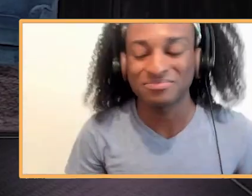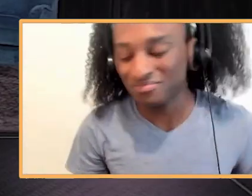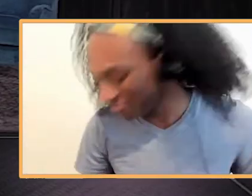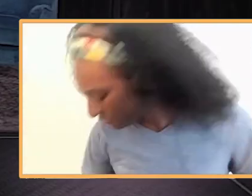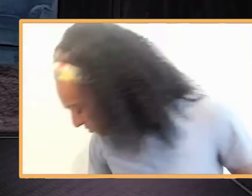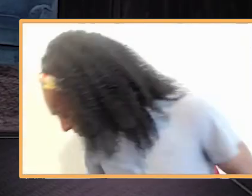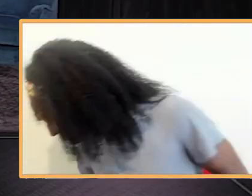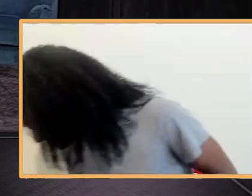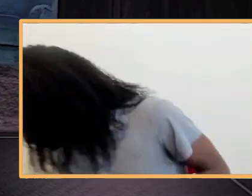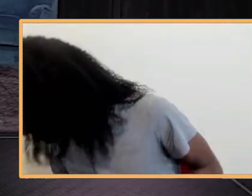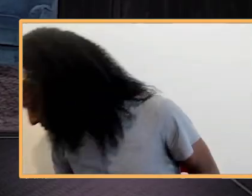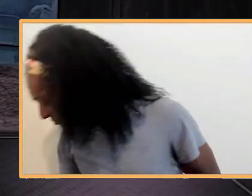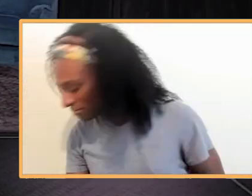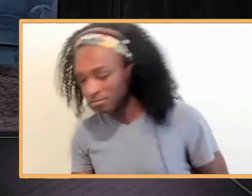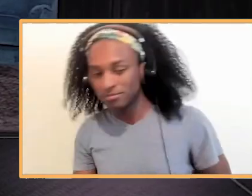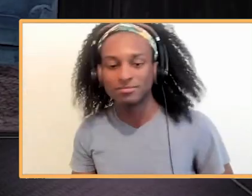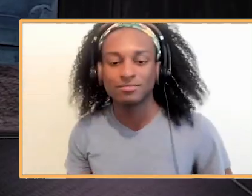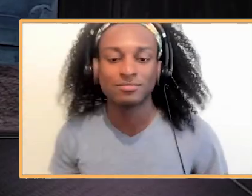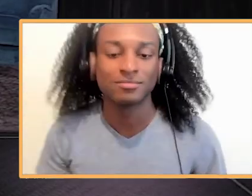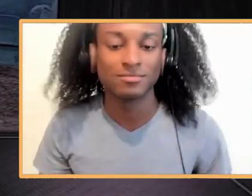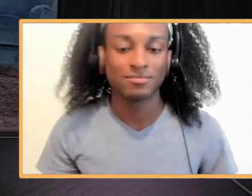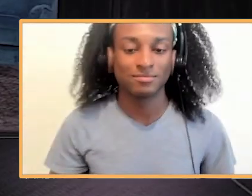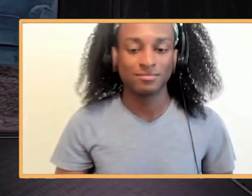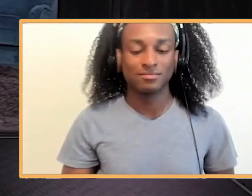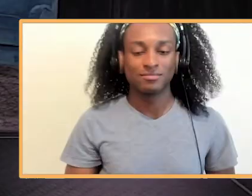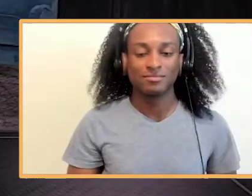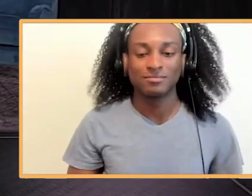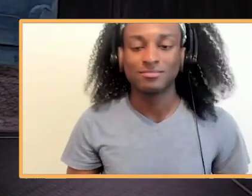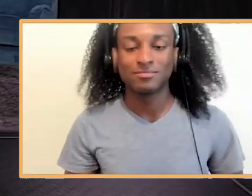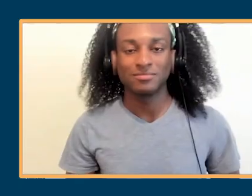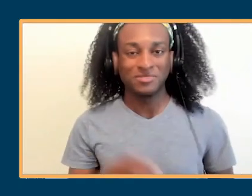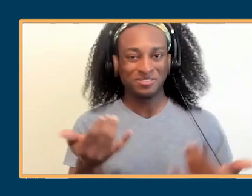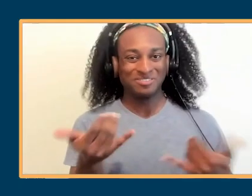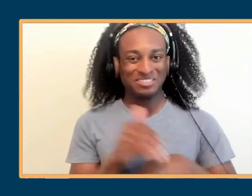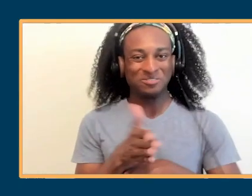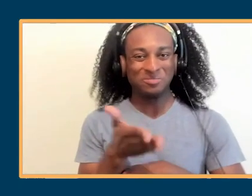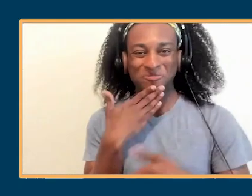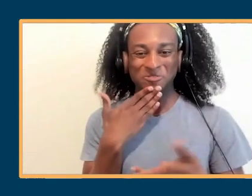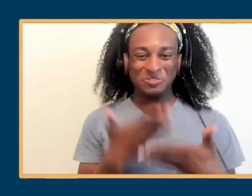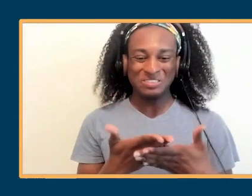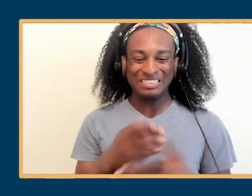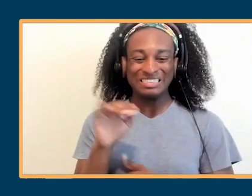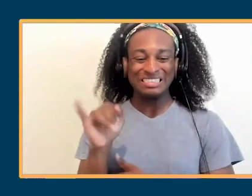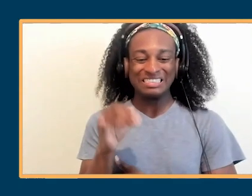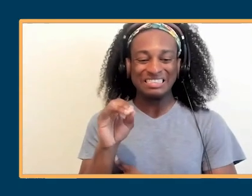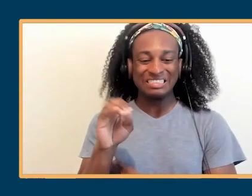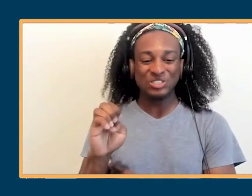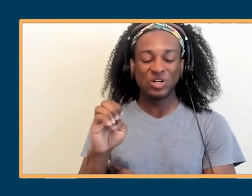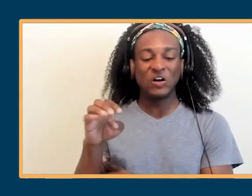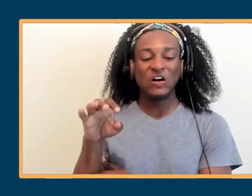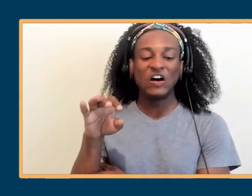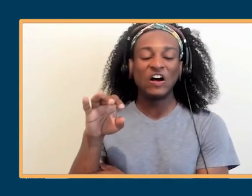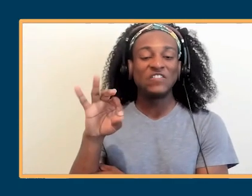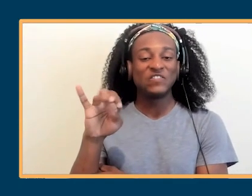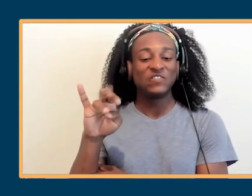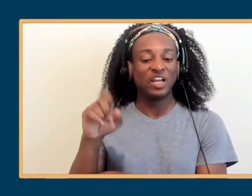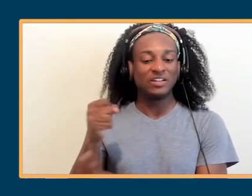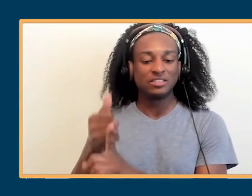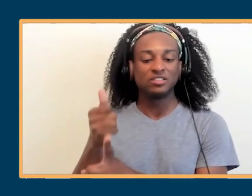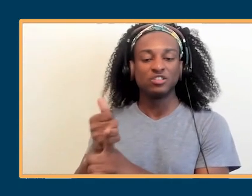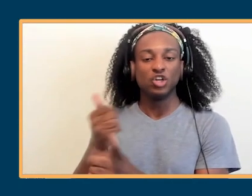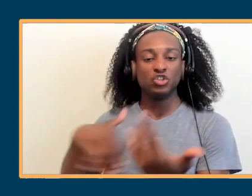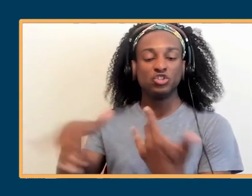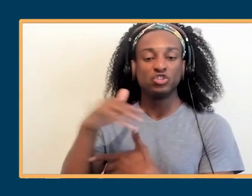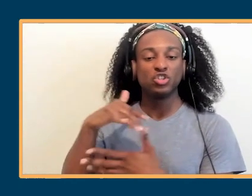Look at them. Oh, this is going to be so good. Joel Fariss is a social philosopher, futurist, and co-founder of the